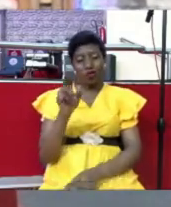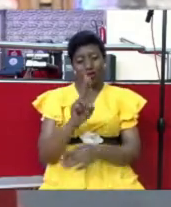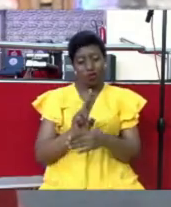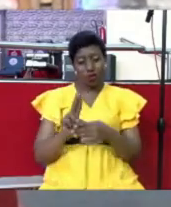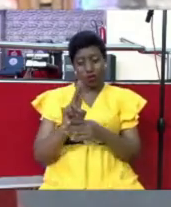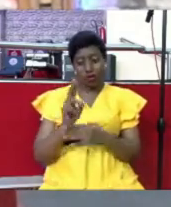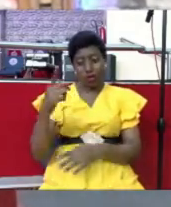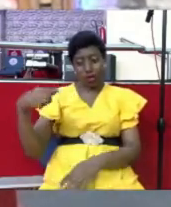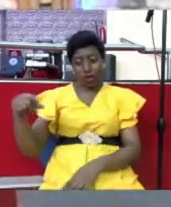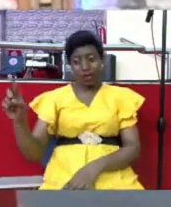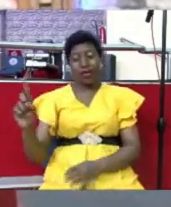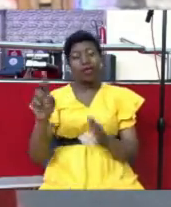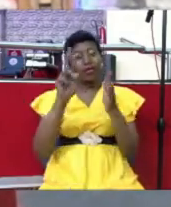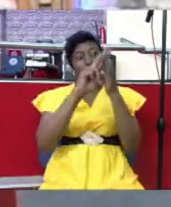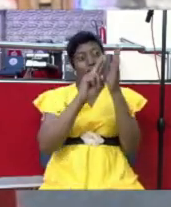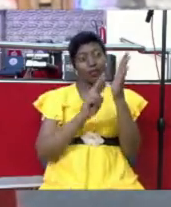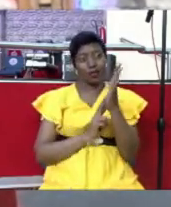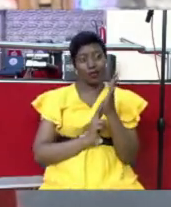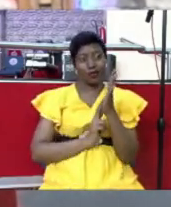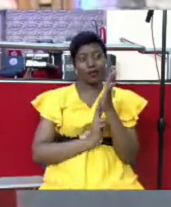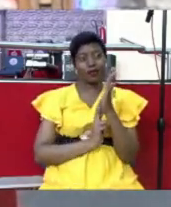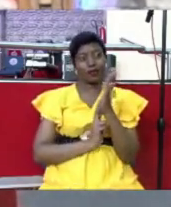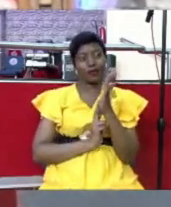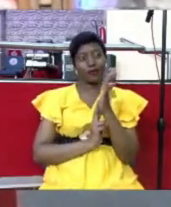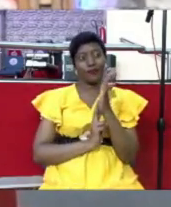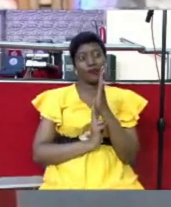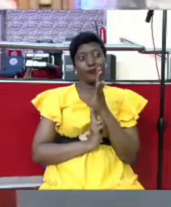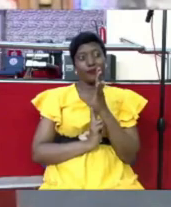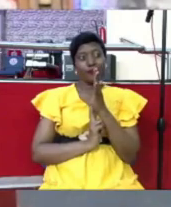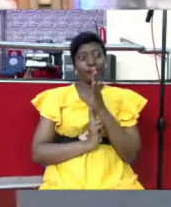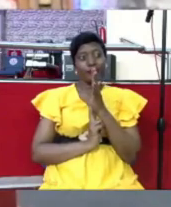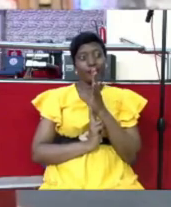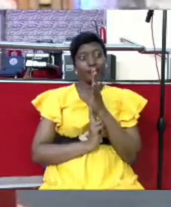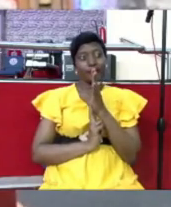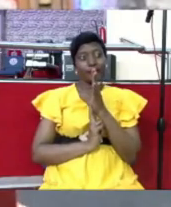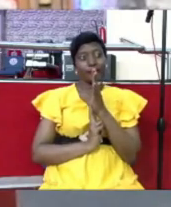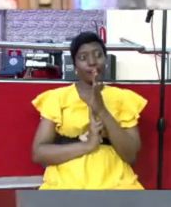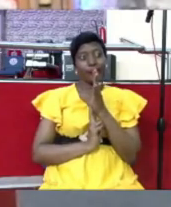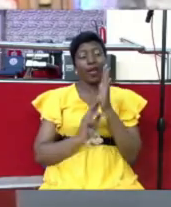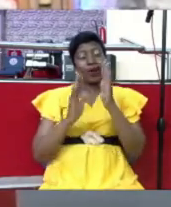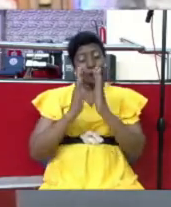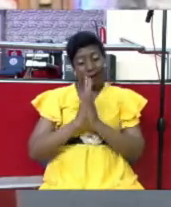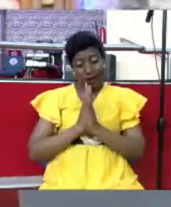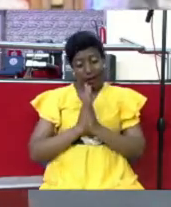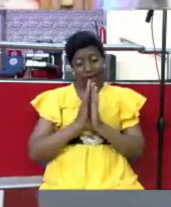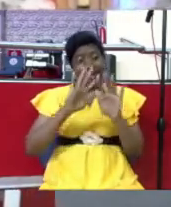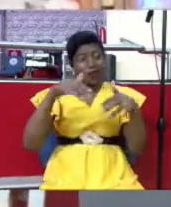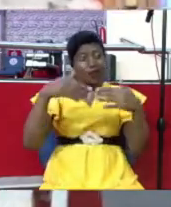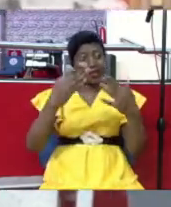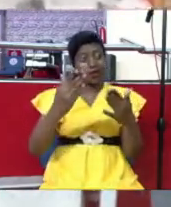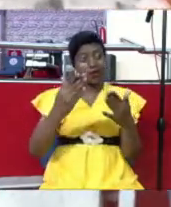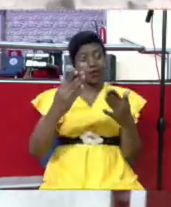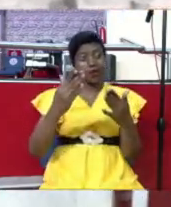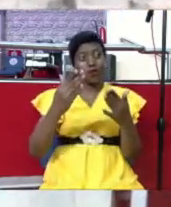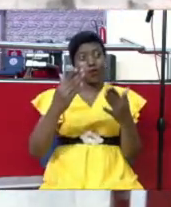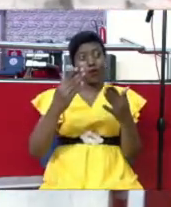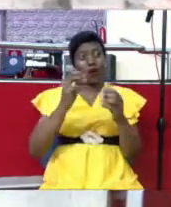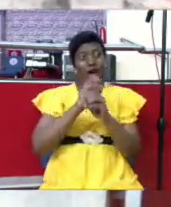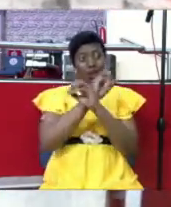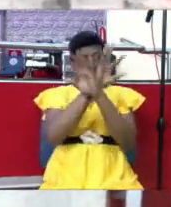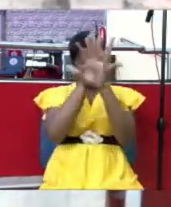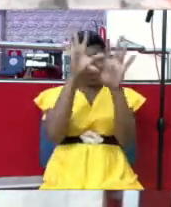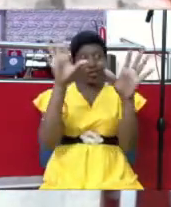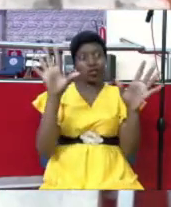principles. Tunakosa kutumia kanuni inayofaa. Prayer will give us a revelation. Maombi